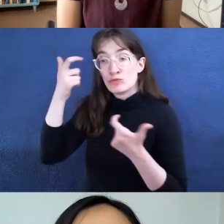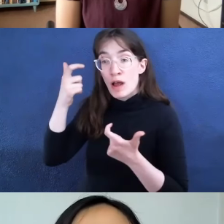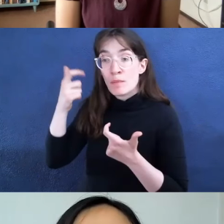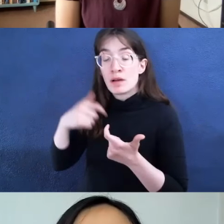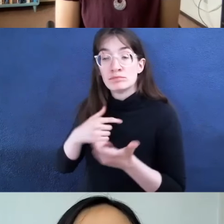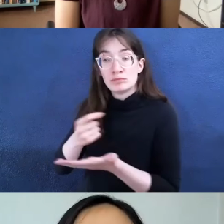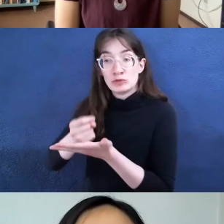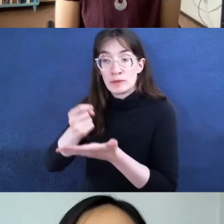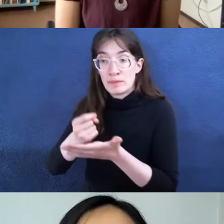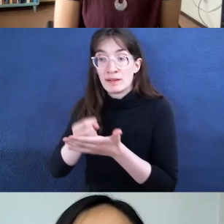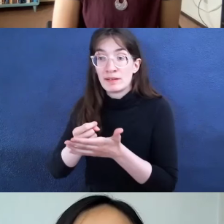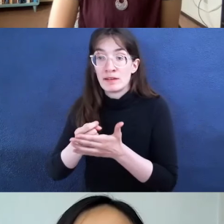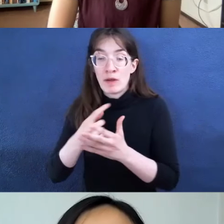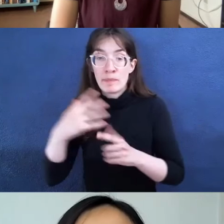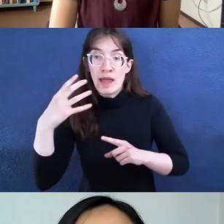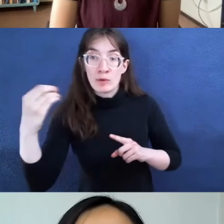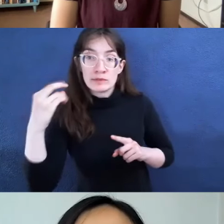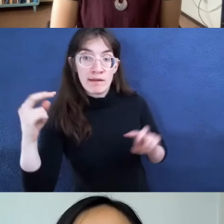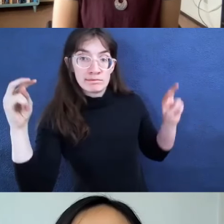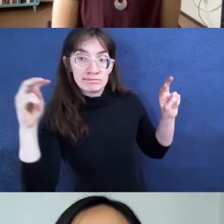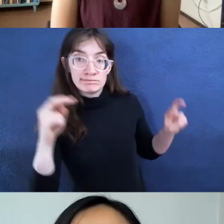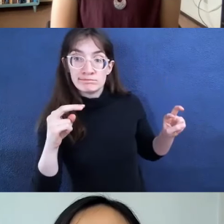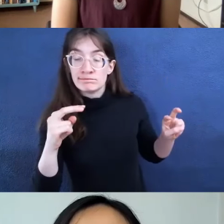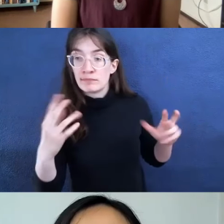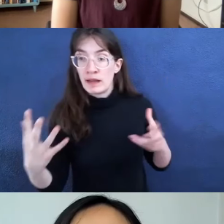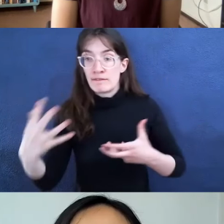outside in.